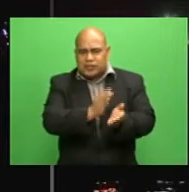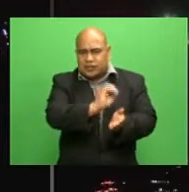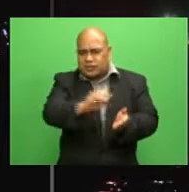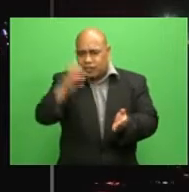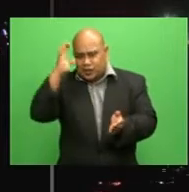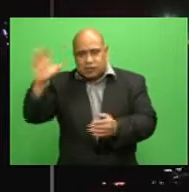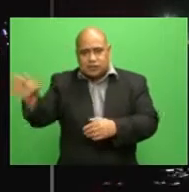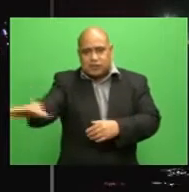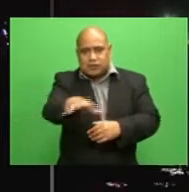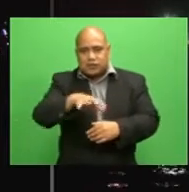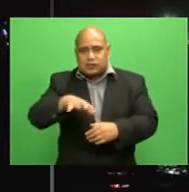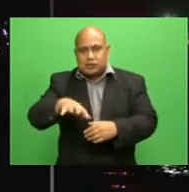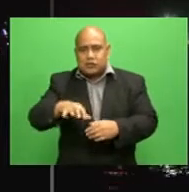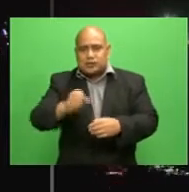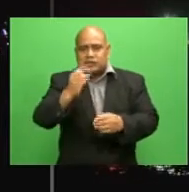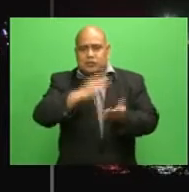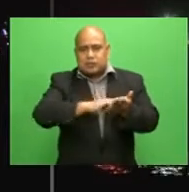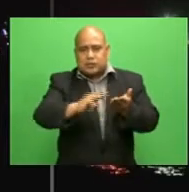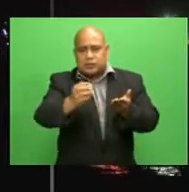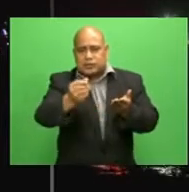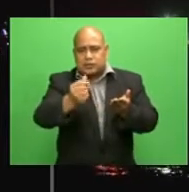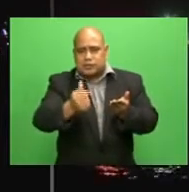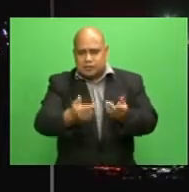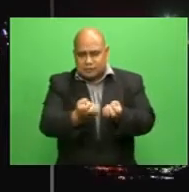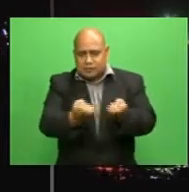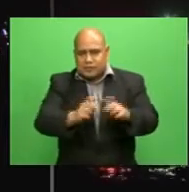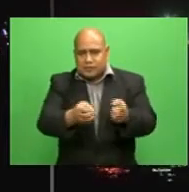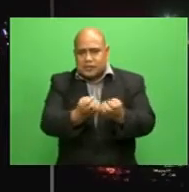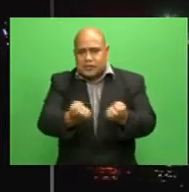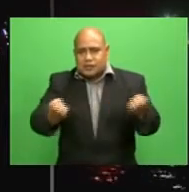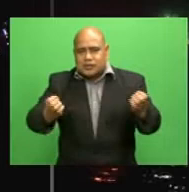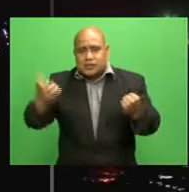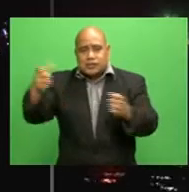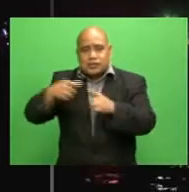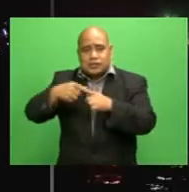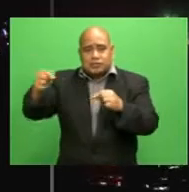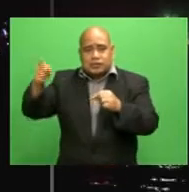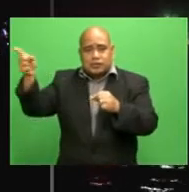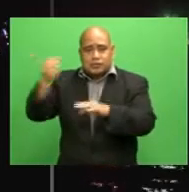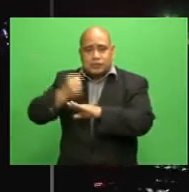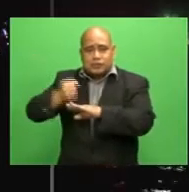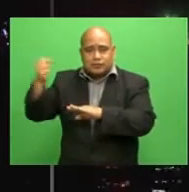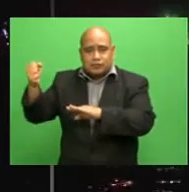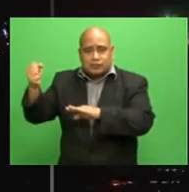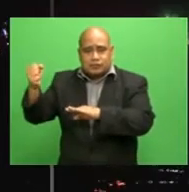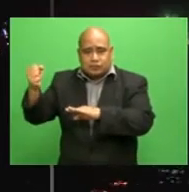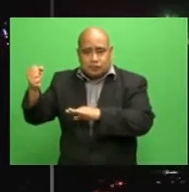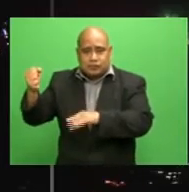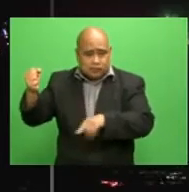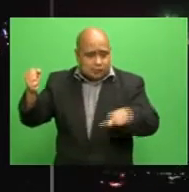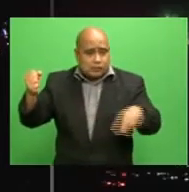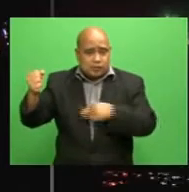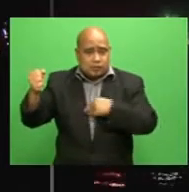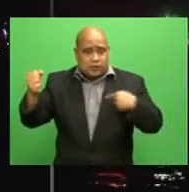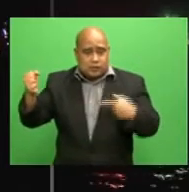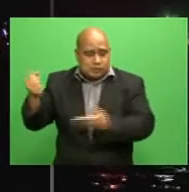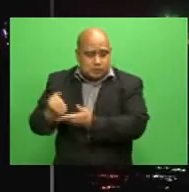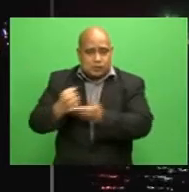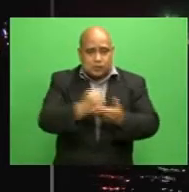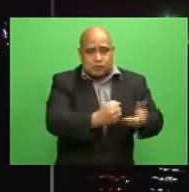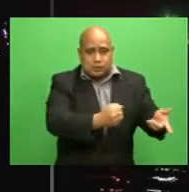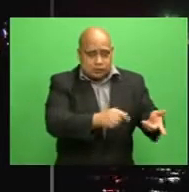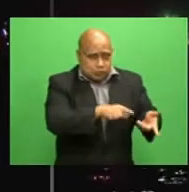million worth of equipment from the Japanese government. The assistance will also assist the ministry with enhancing its services and